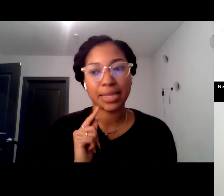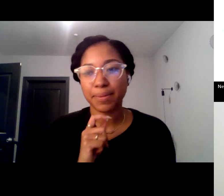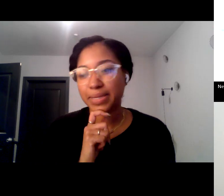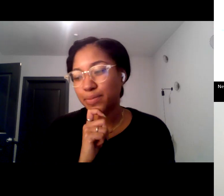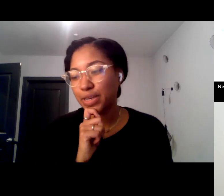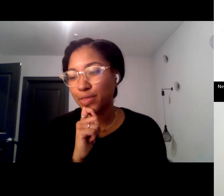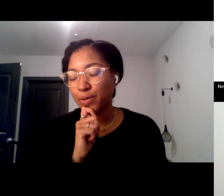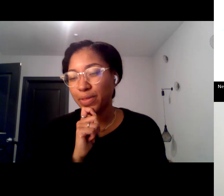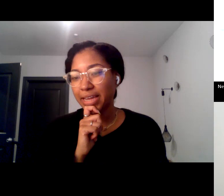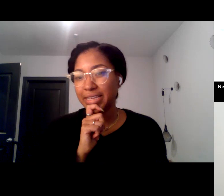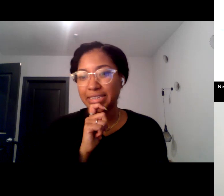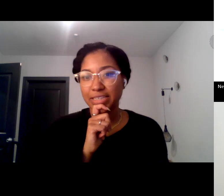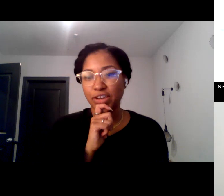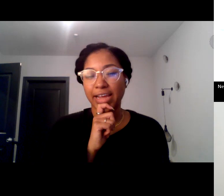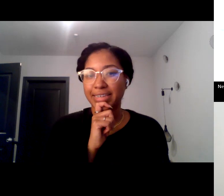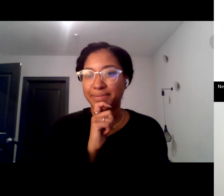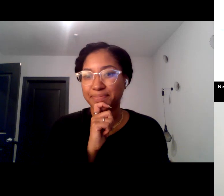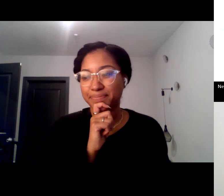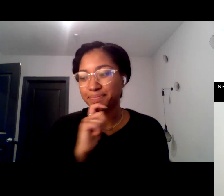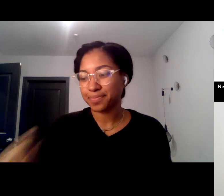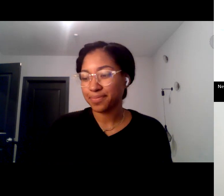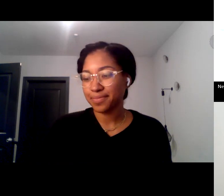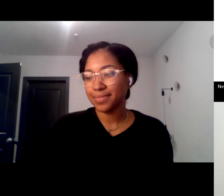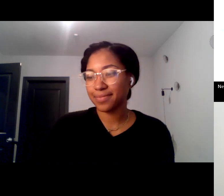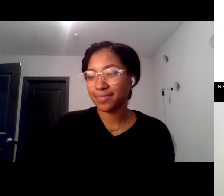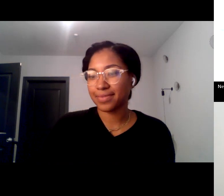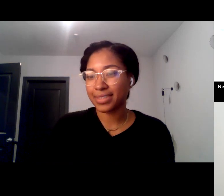over, and then maybe someone can throw that into the chat.